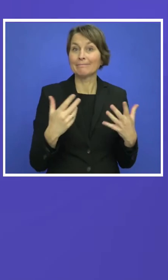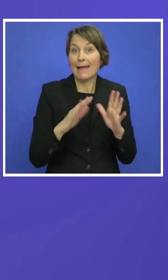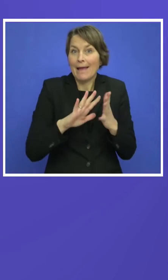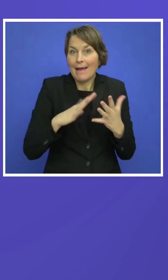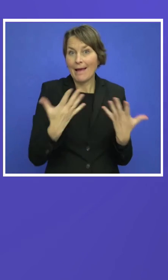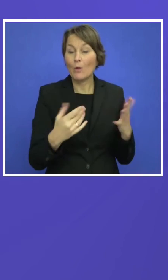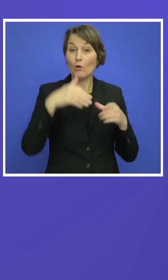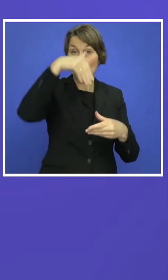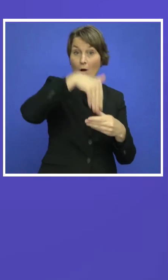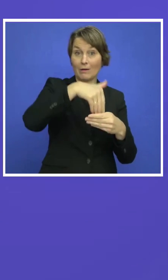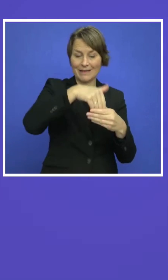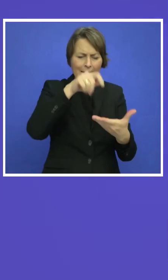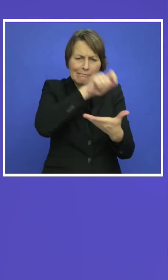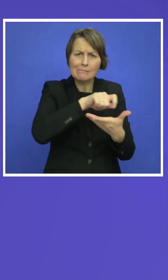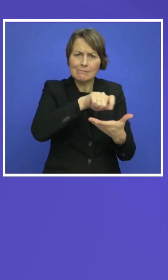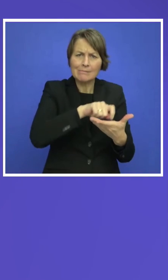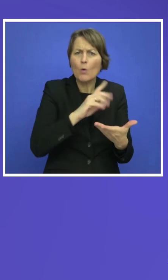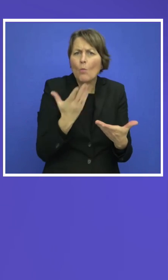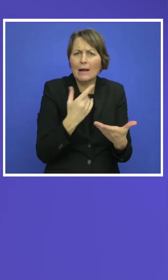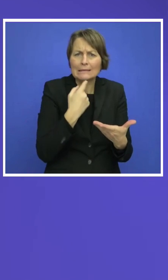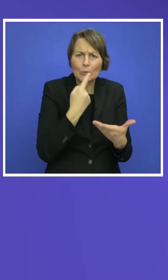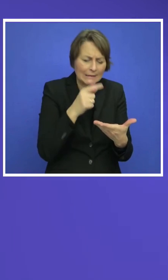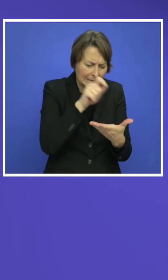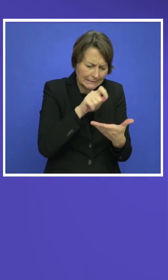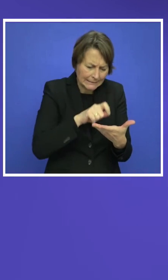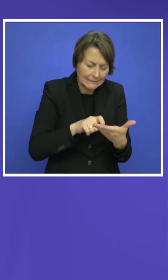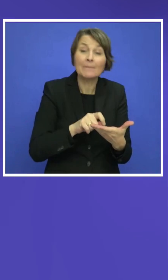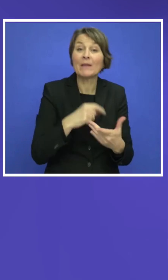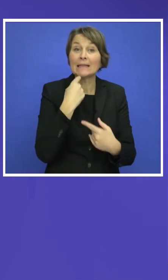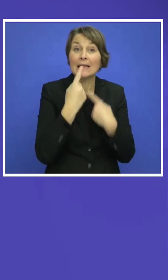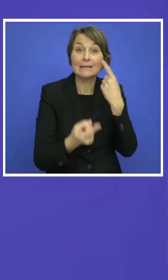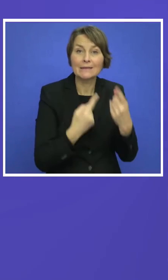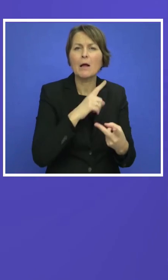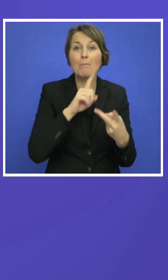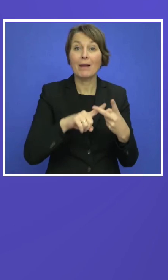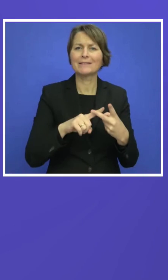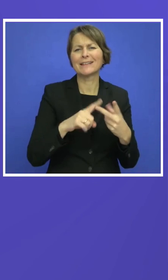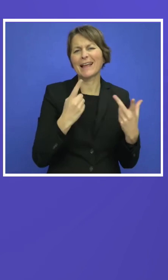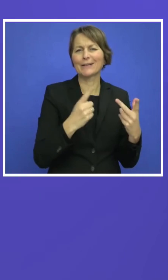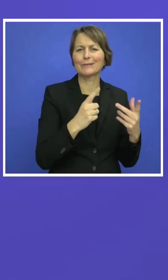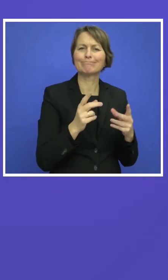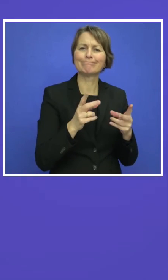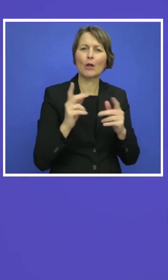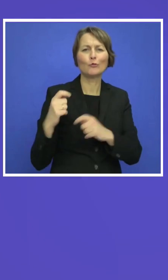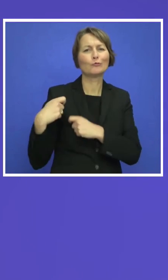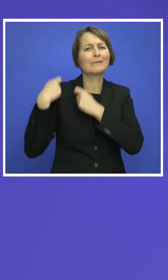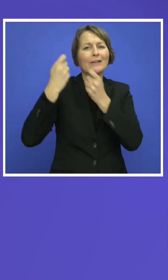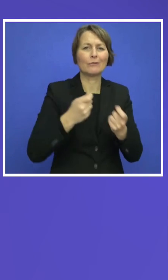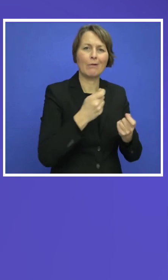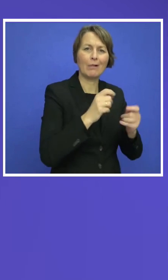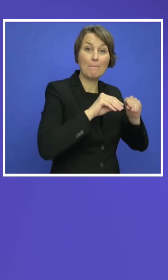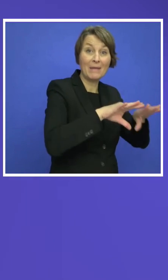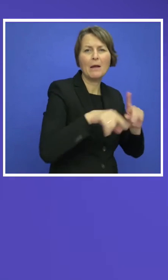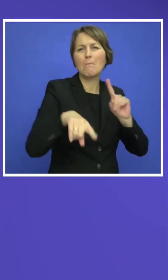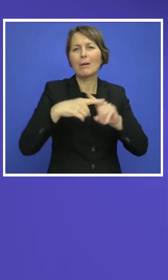being published in both traditional media and on social media, but it also needs to happen within the power structures that